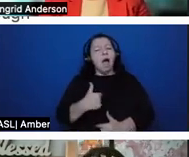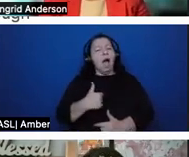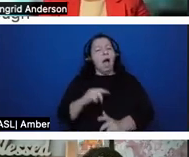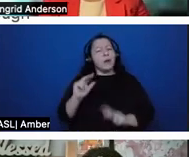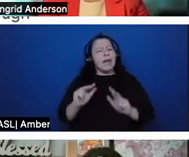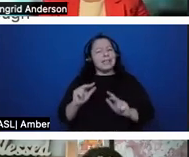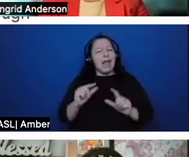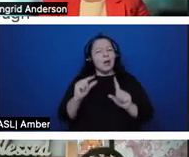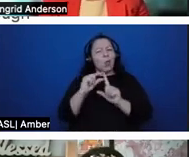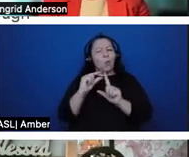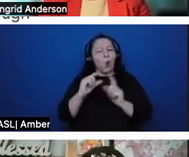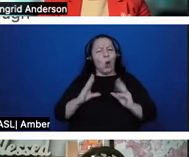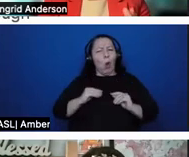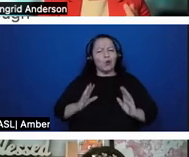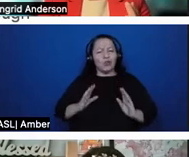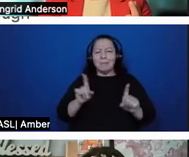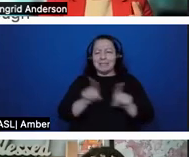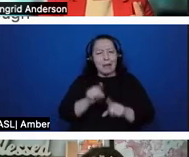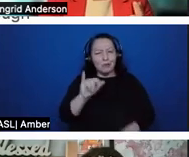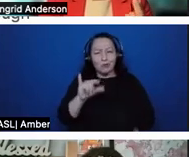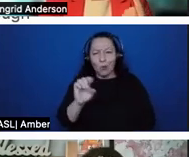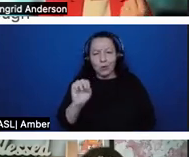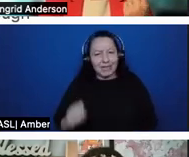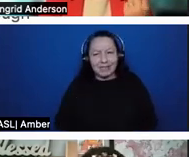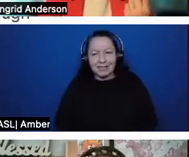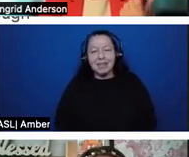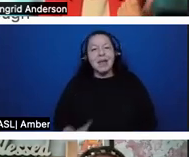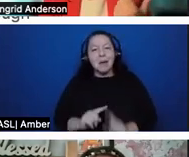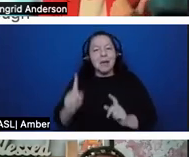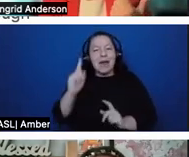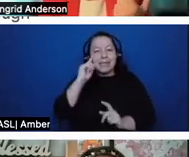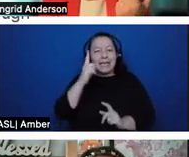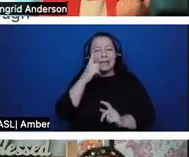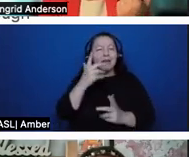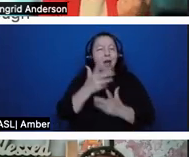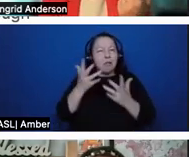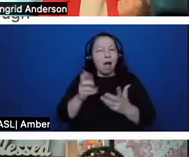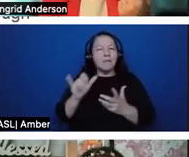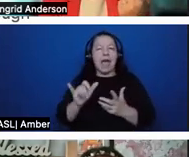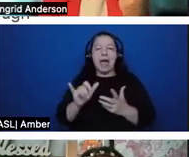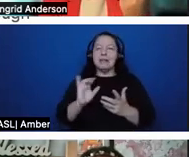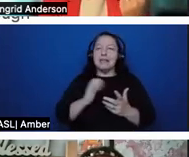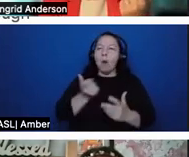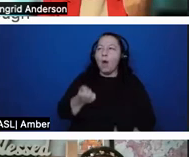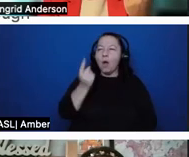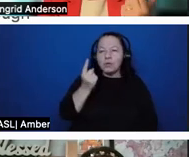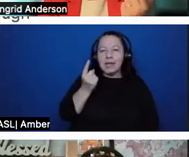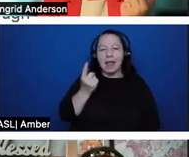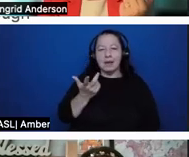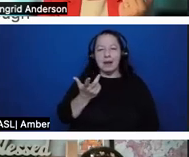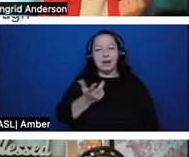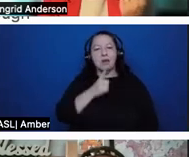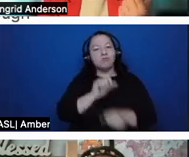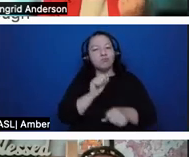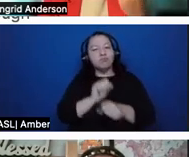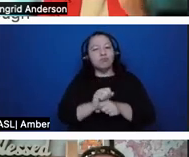ownership, Jolene, like you as well, but I think that a lot of it is an understanding, like a vibrant, dynamic